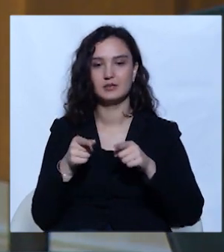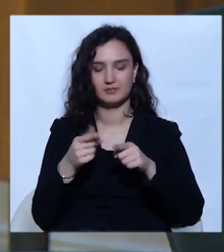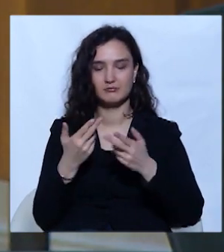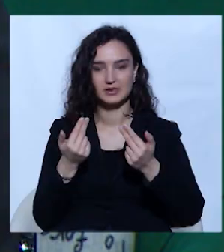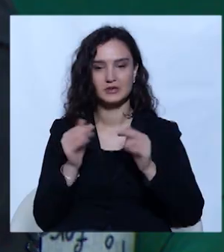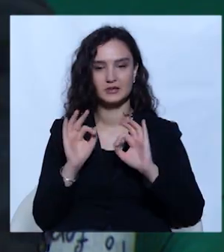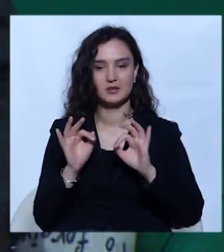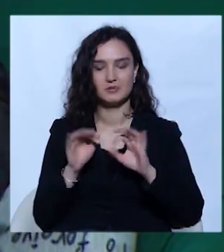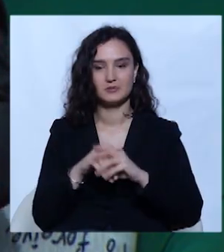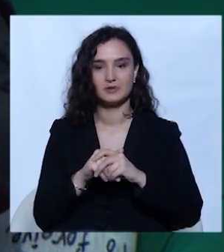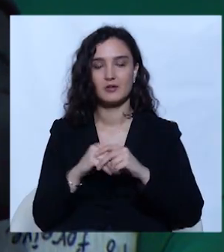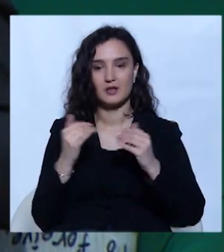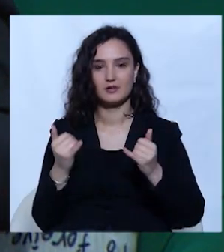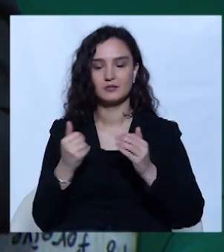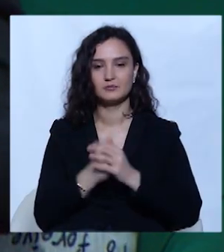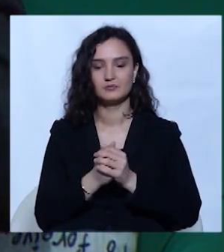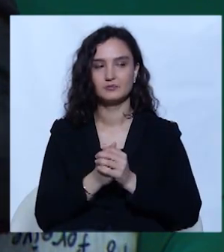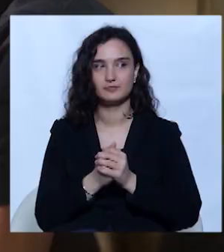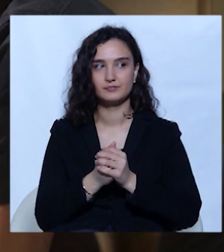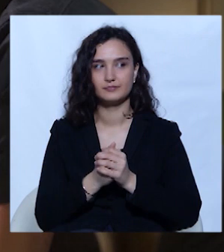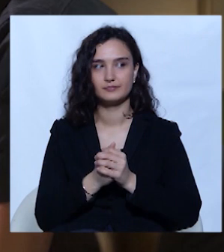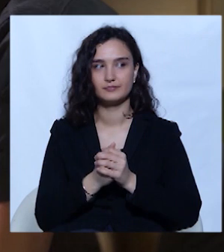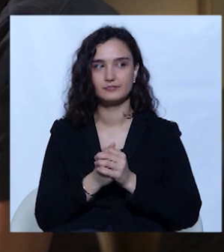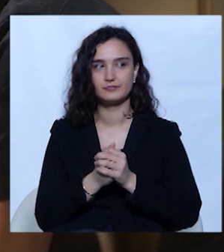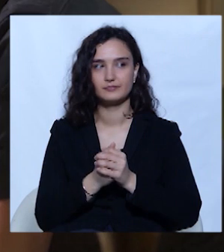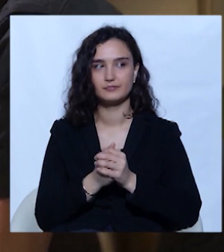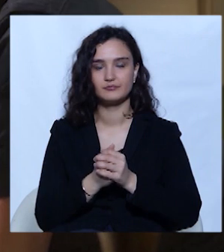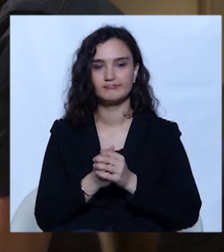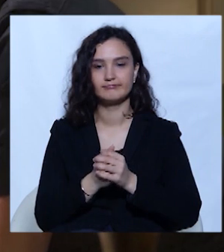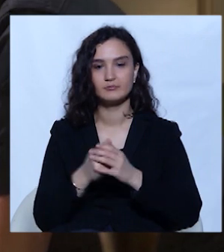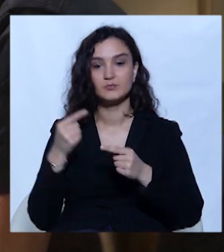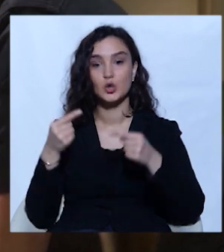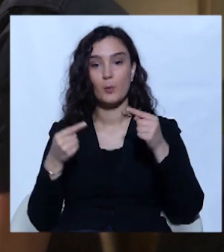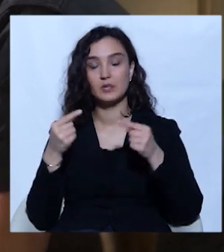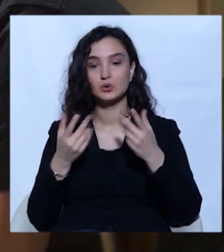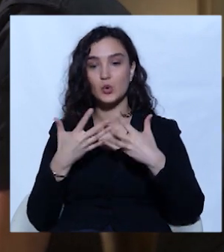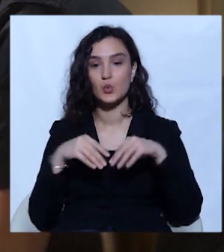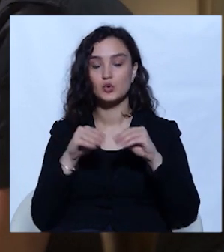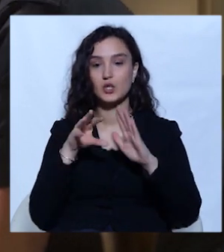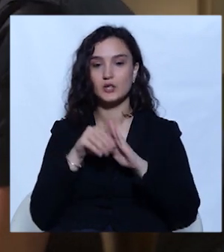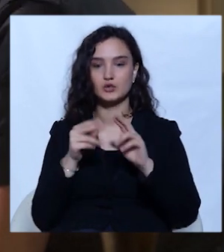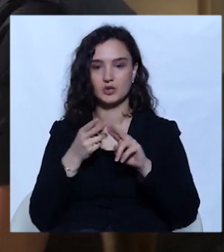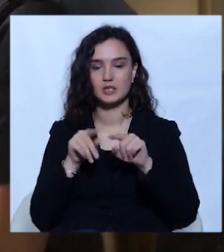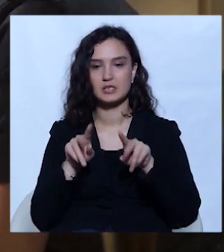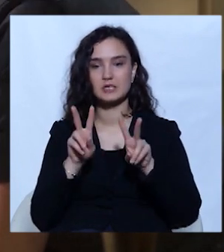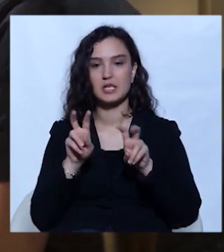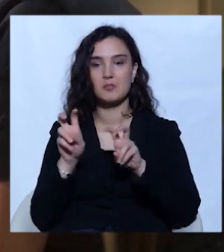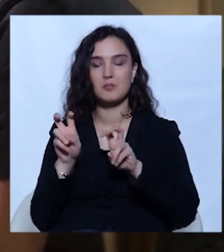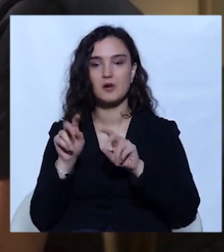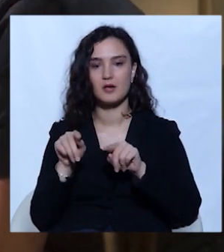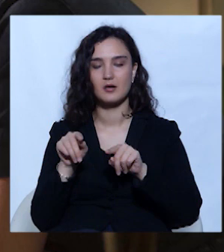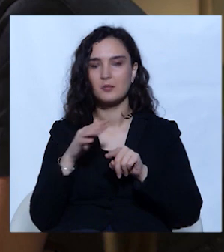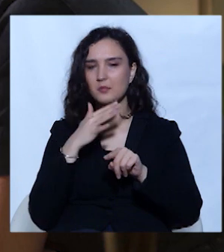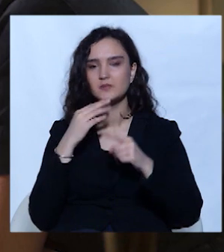Absolutely. And now, tied to conflict and family is the theme of sacrifice. And there's